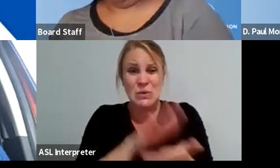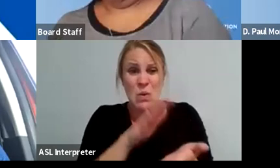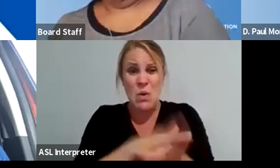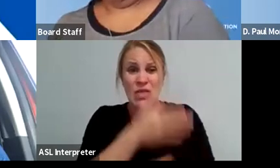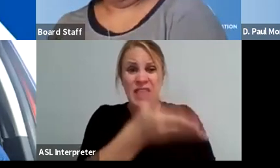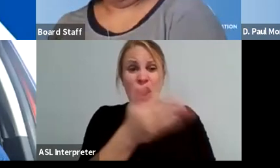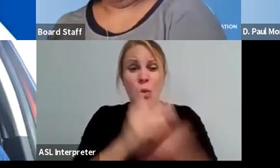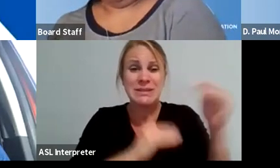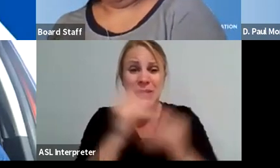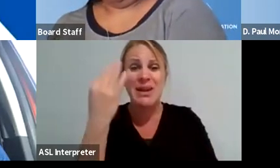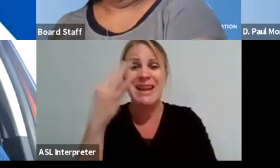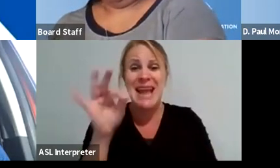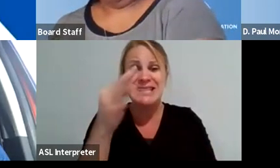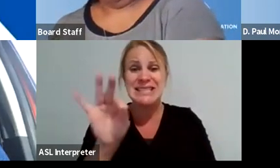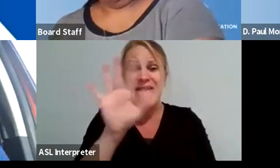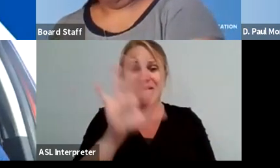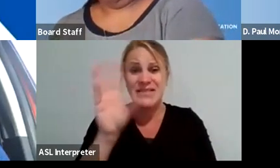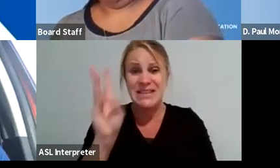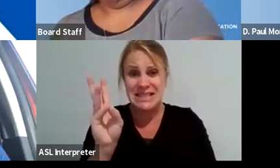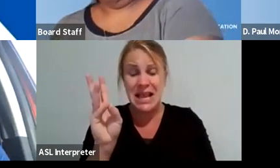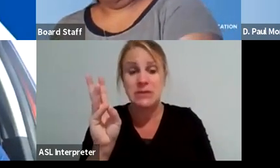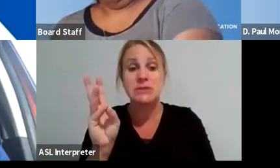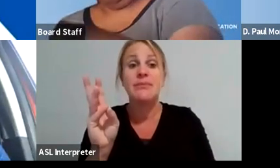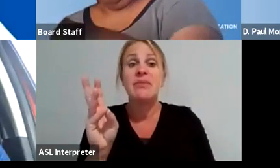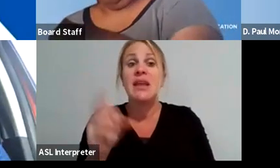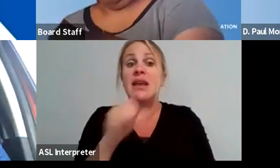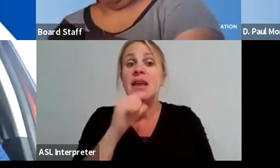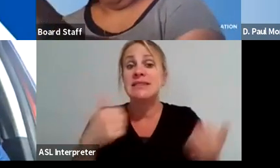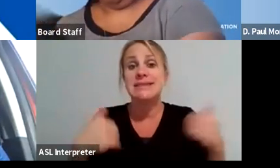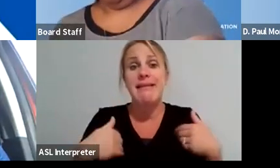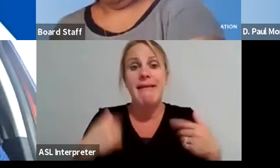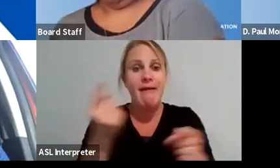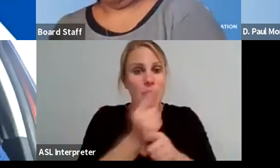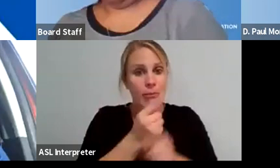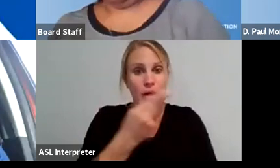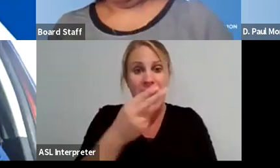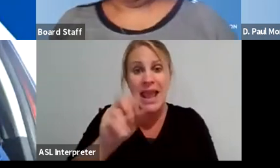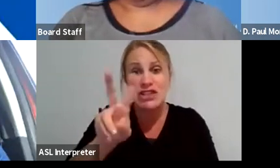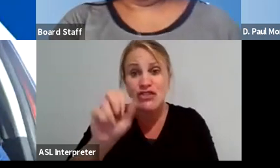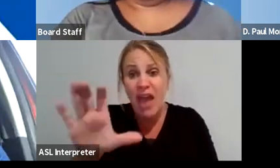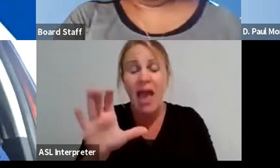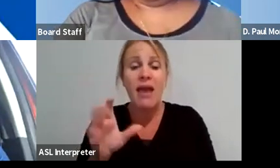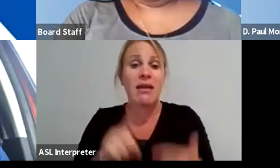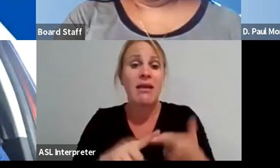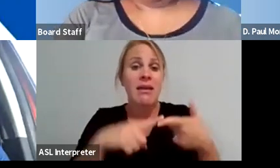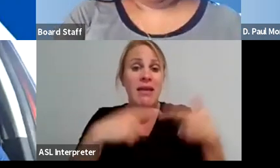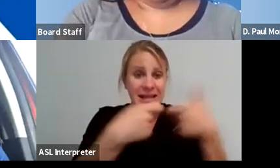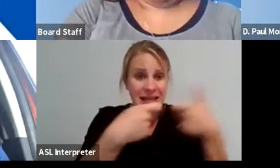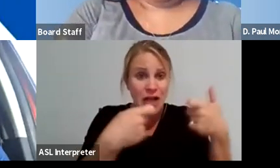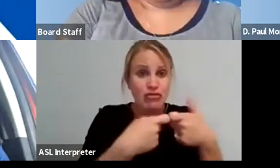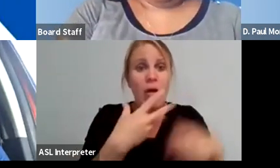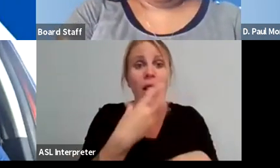in 1956. It lacks proper HVAC, electrical, and plumbing